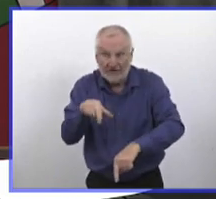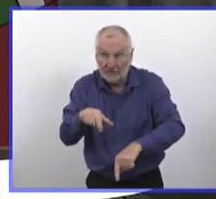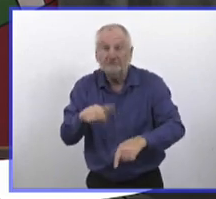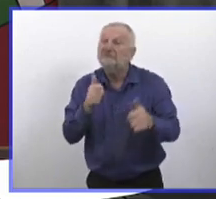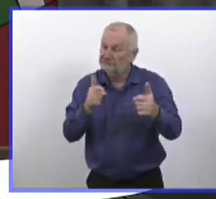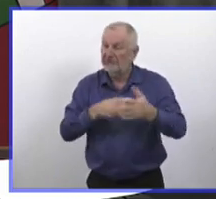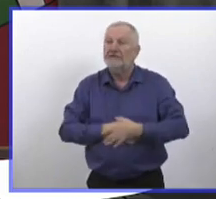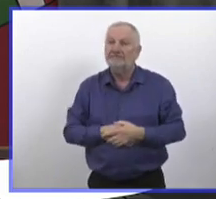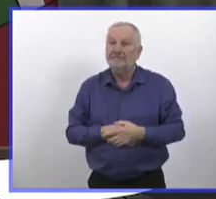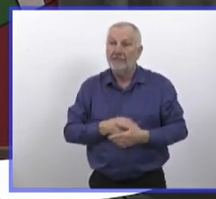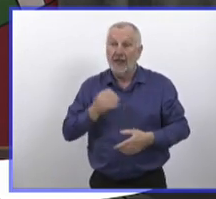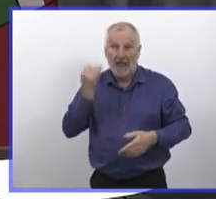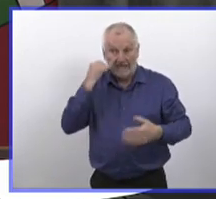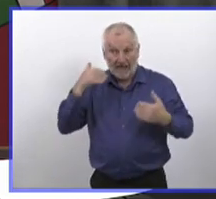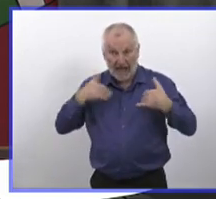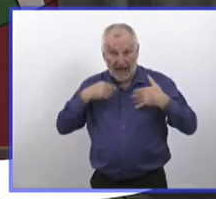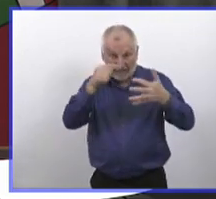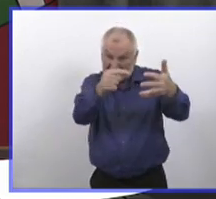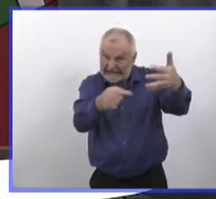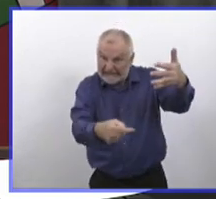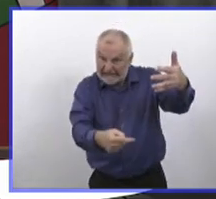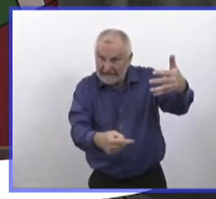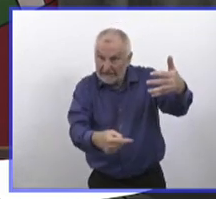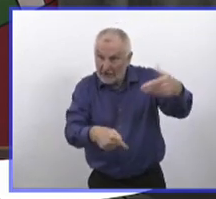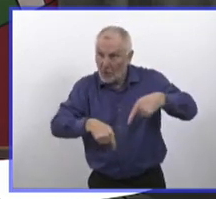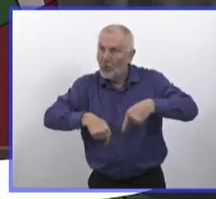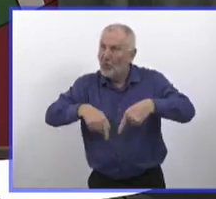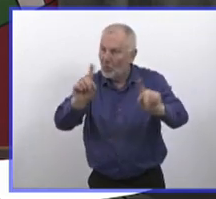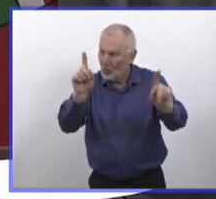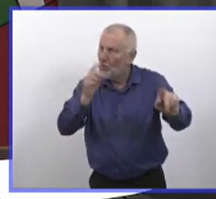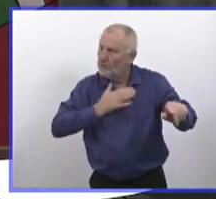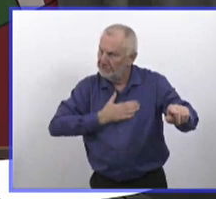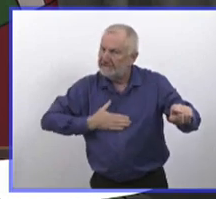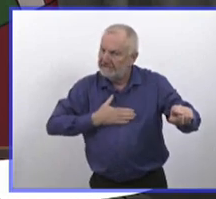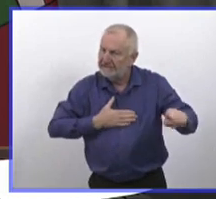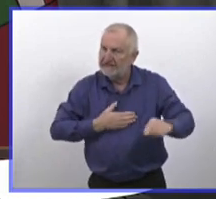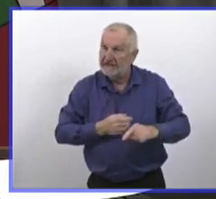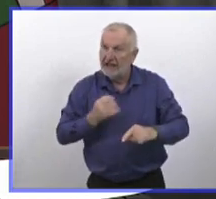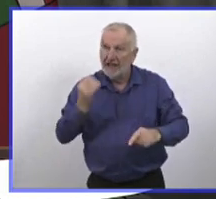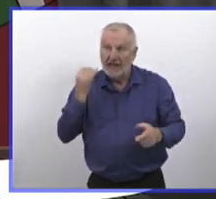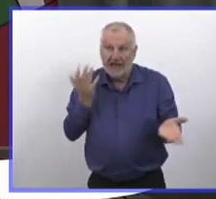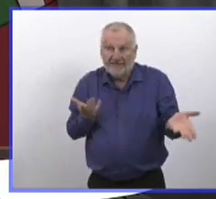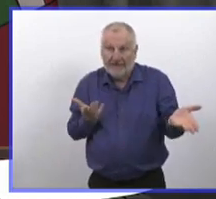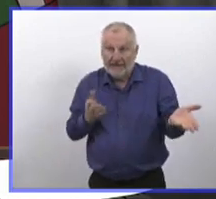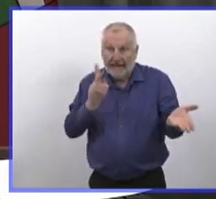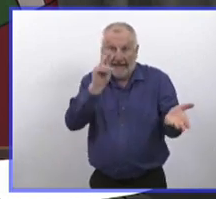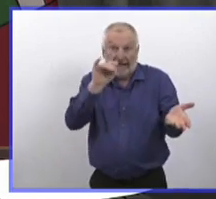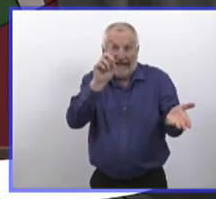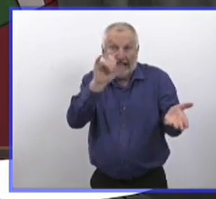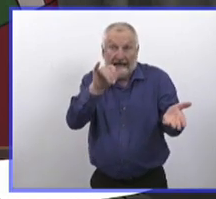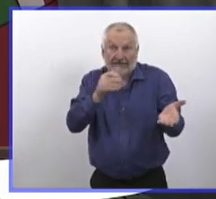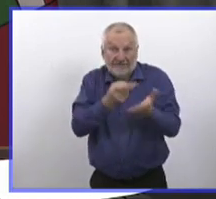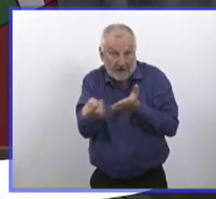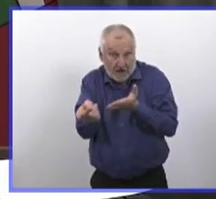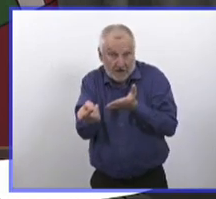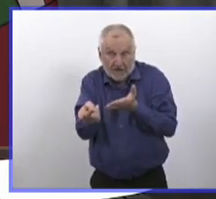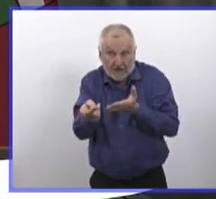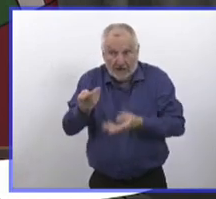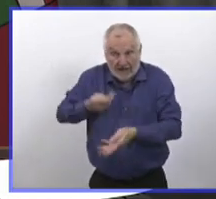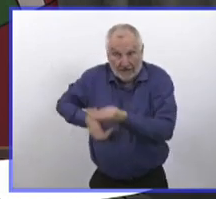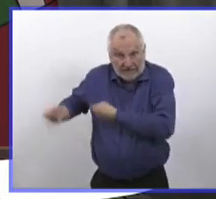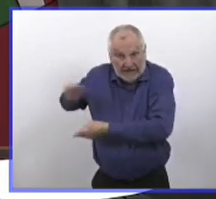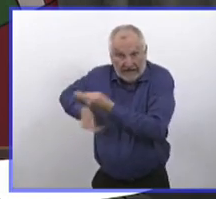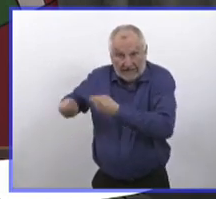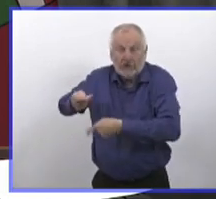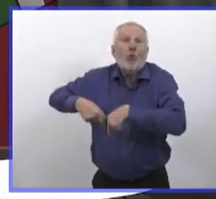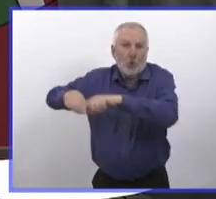following, will be included. Those who are receiving dialysis due to kidney failure, a very small list